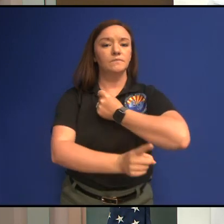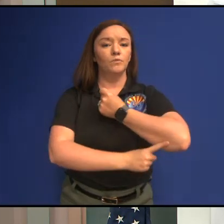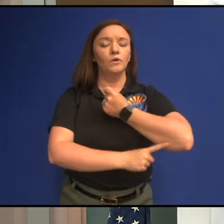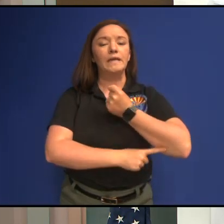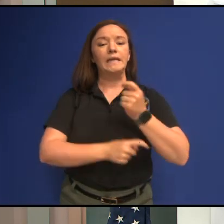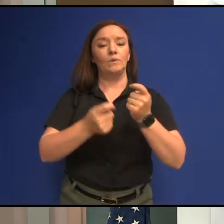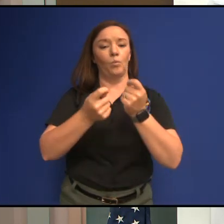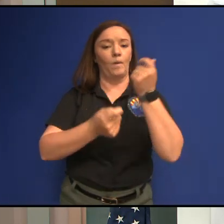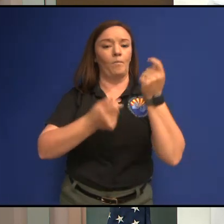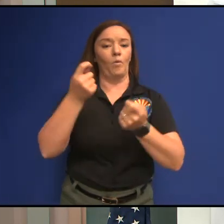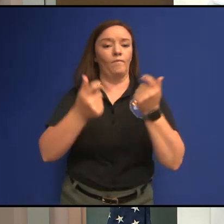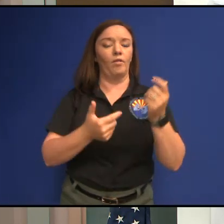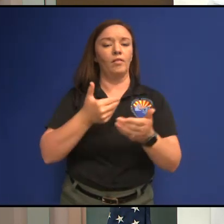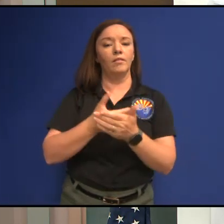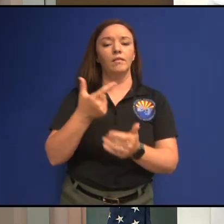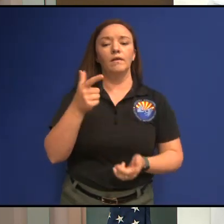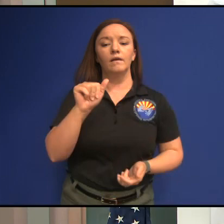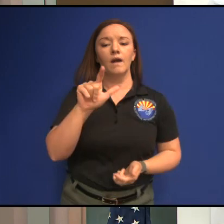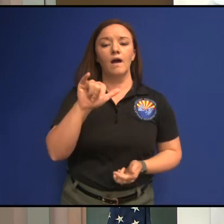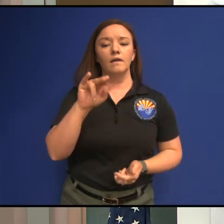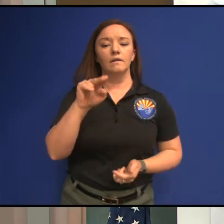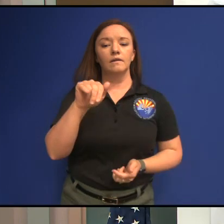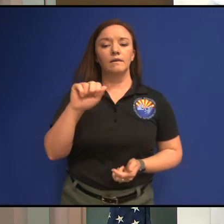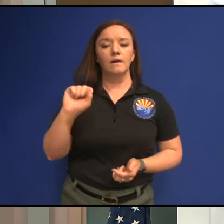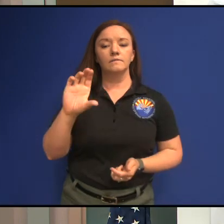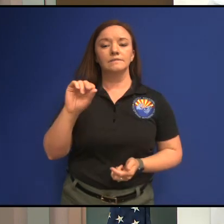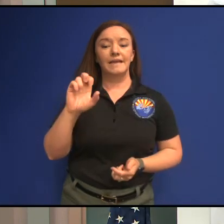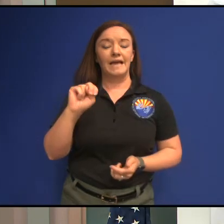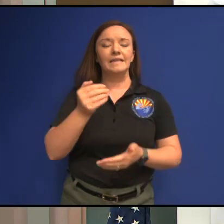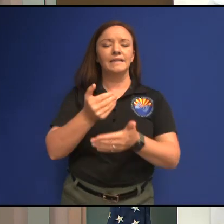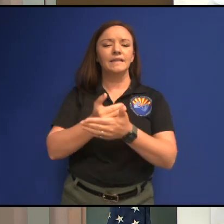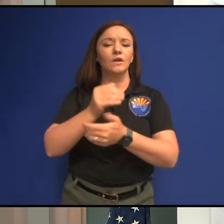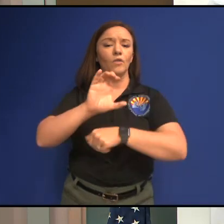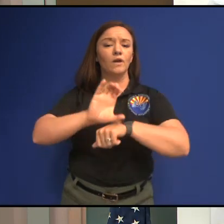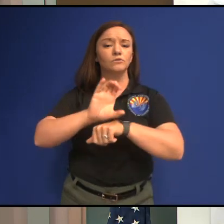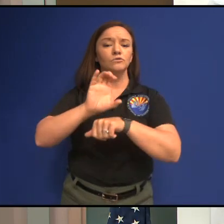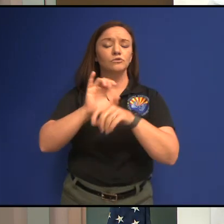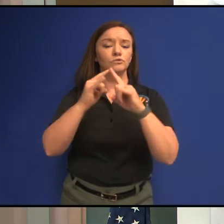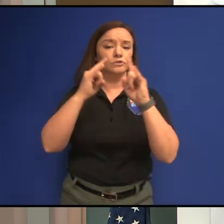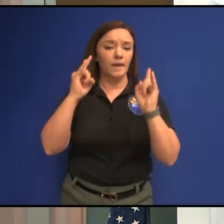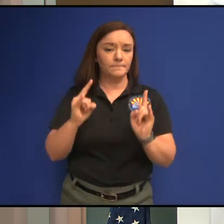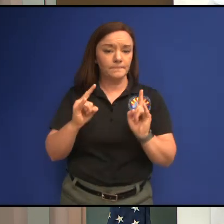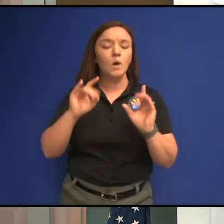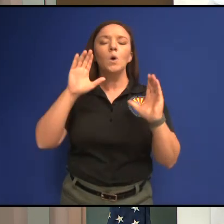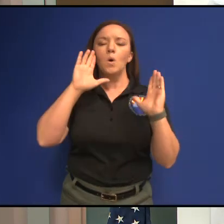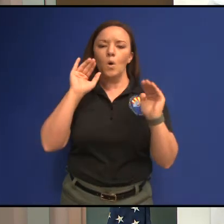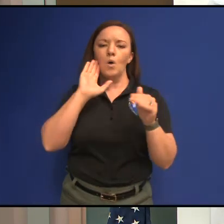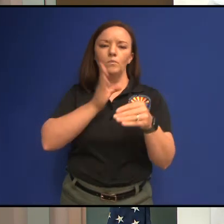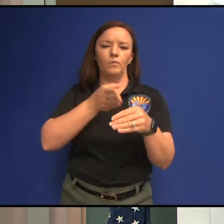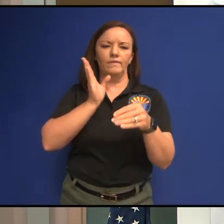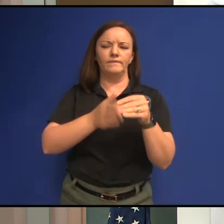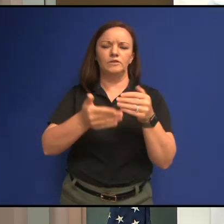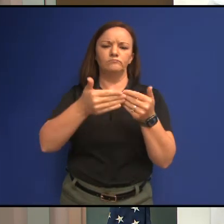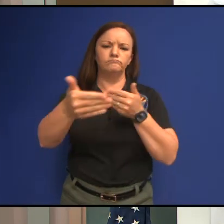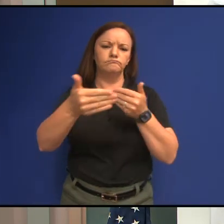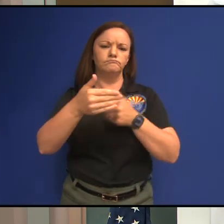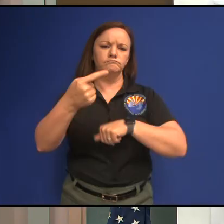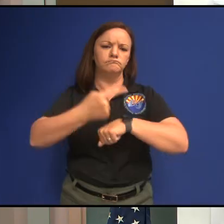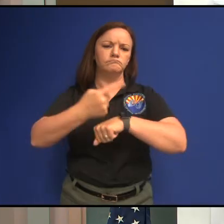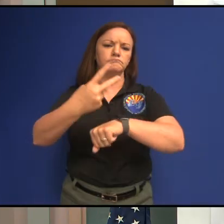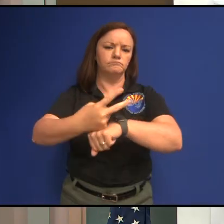up the Guyanus Canyon, up near that the church camp. They're hoping to get that done over the next few days as